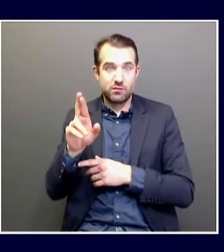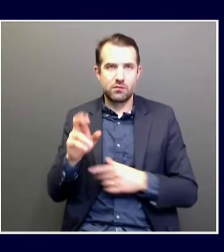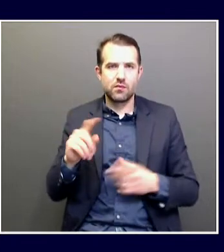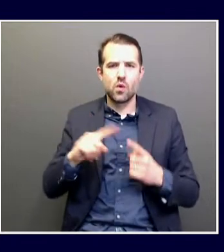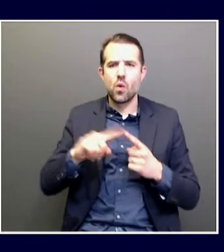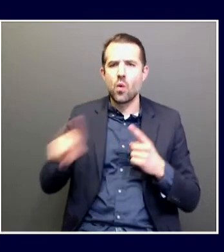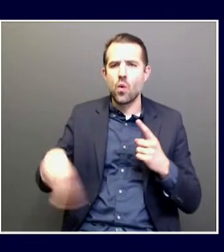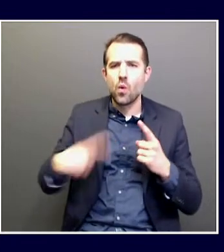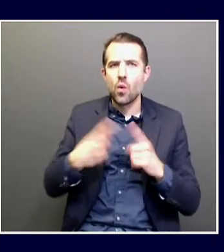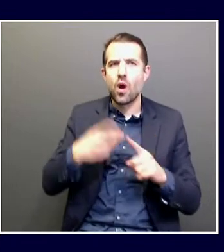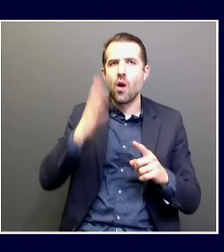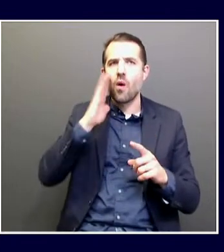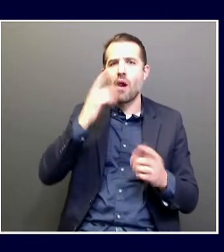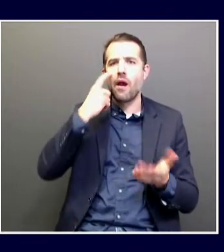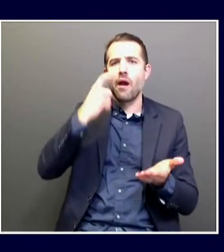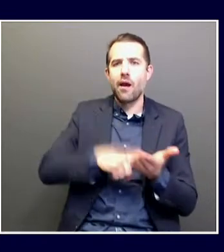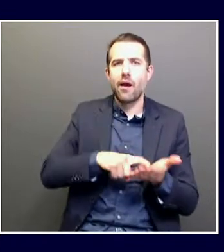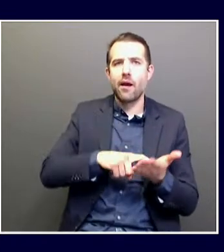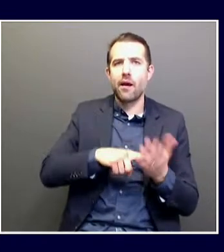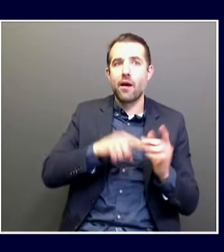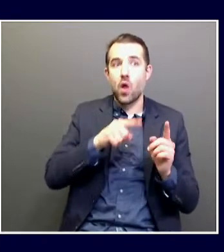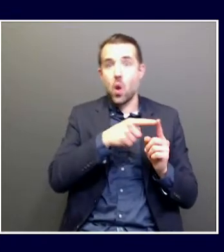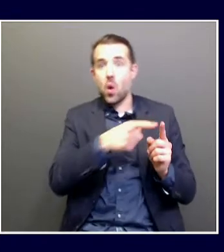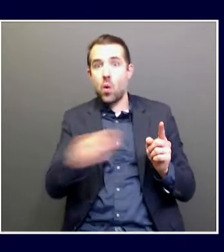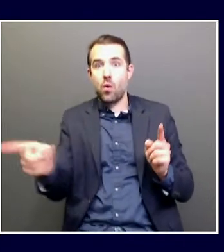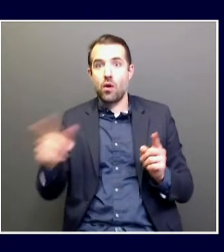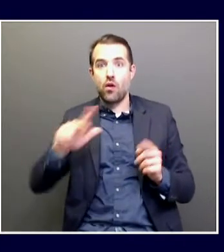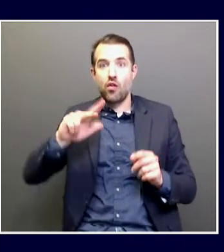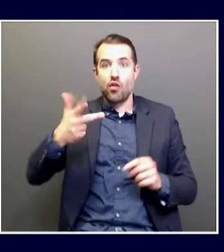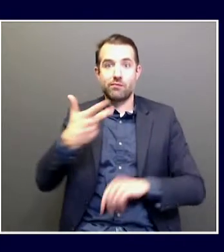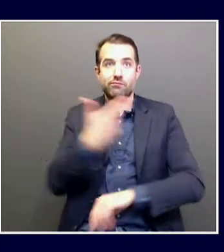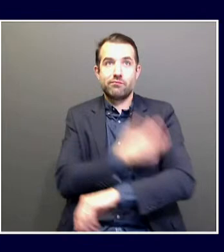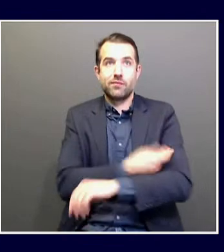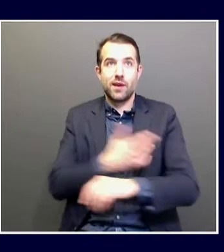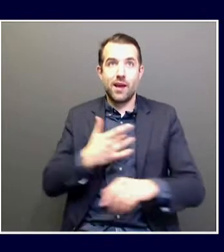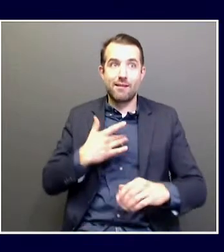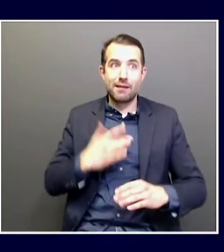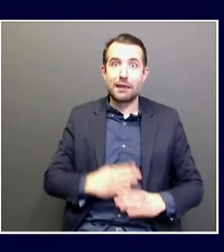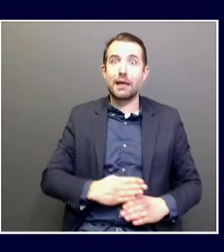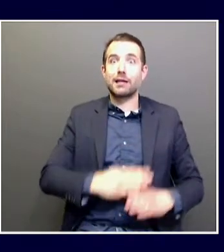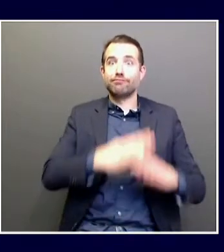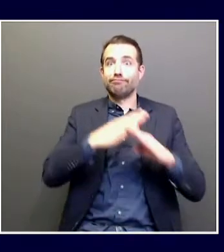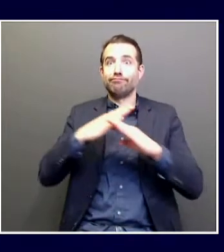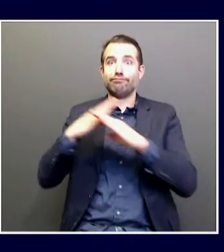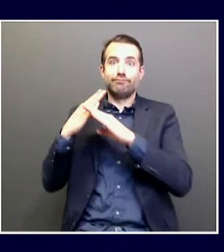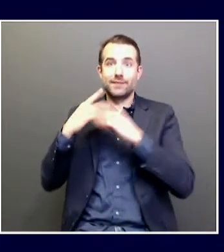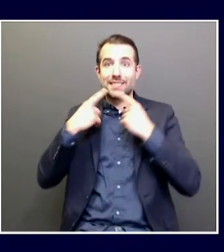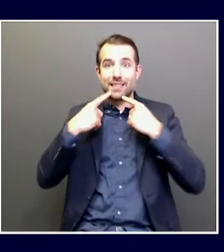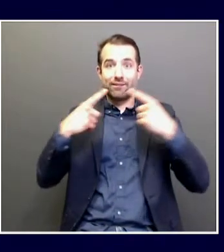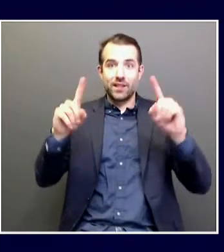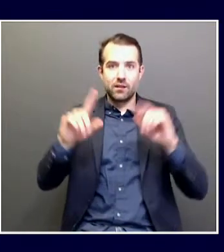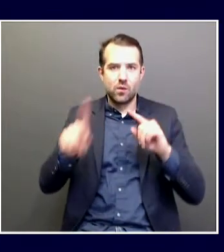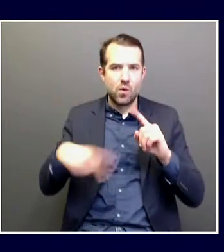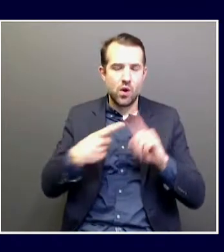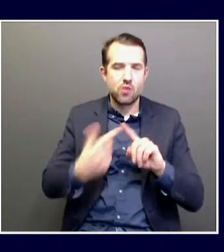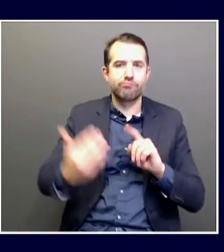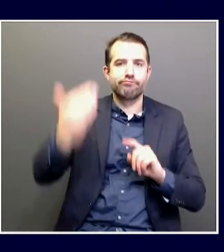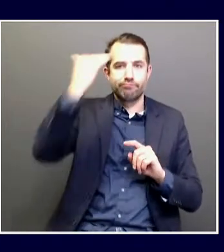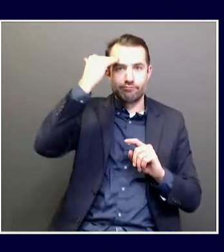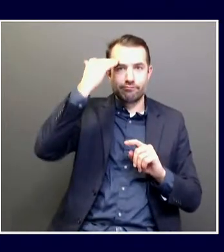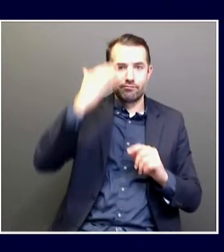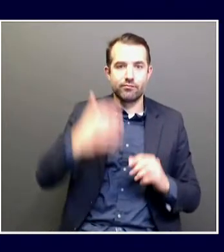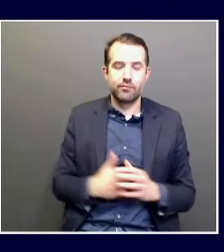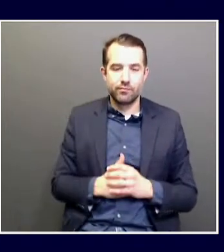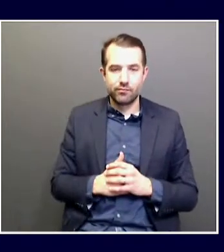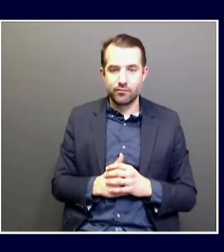of getting as many people boosted is working here in Maine? Well, it's important to think about or talk about what the